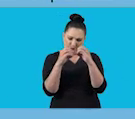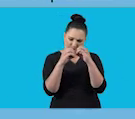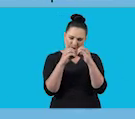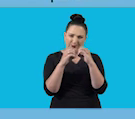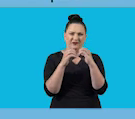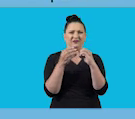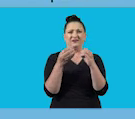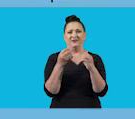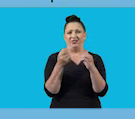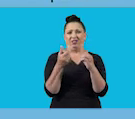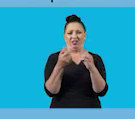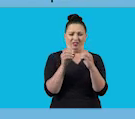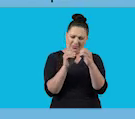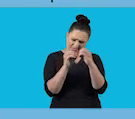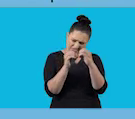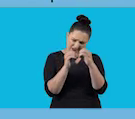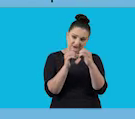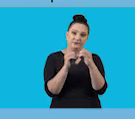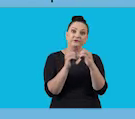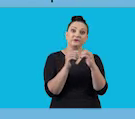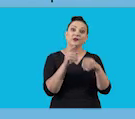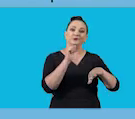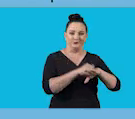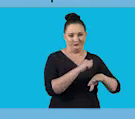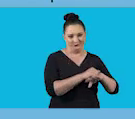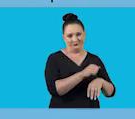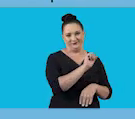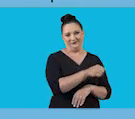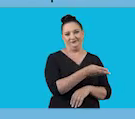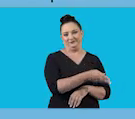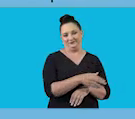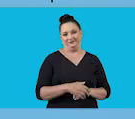particles, the one that has the least space between the particles, is your solid,